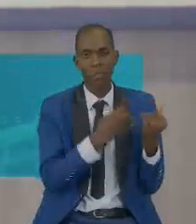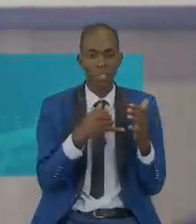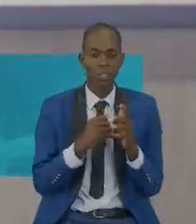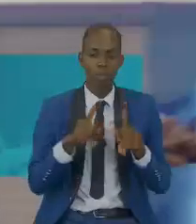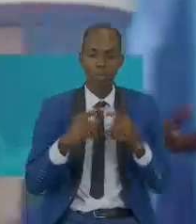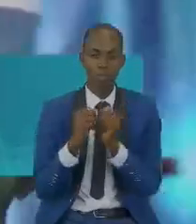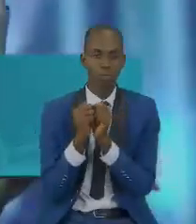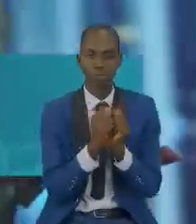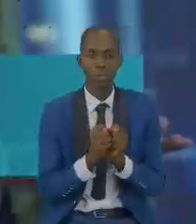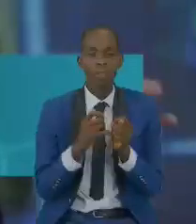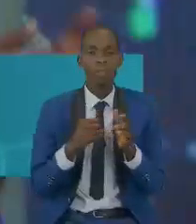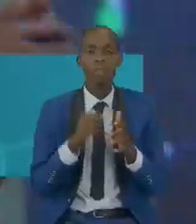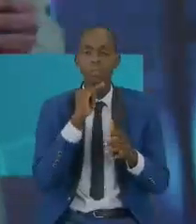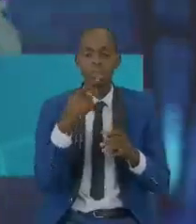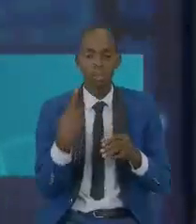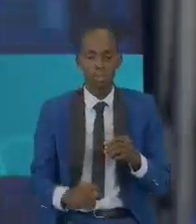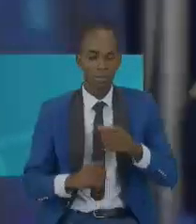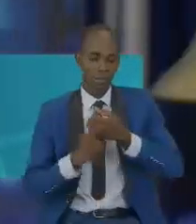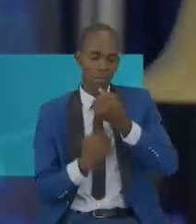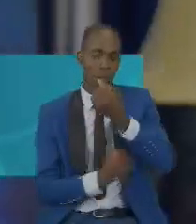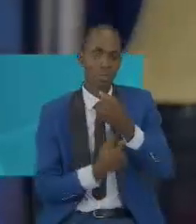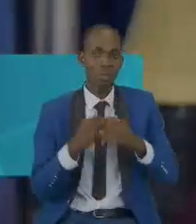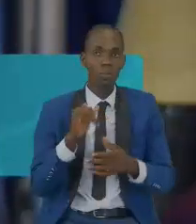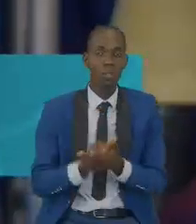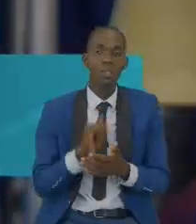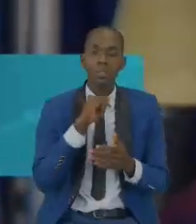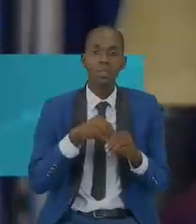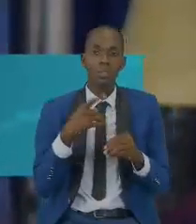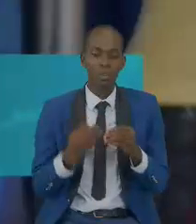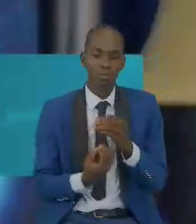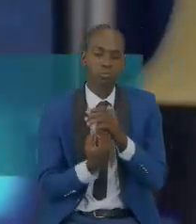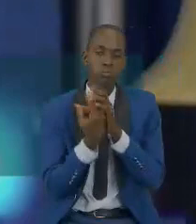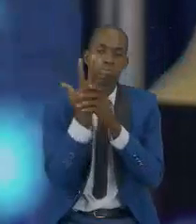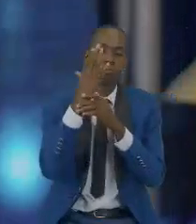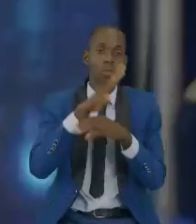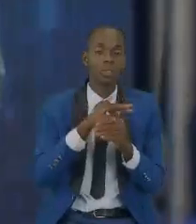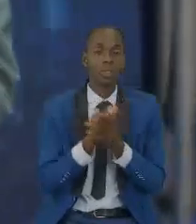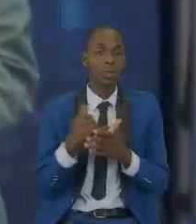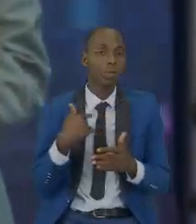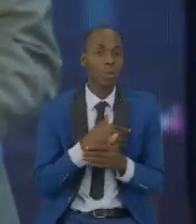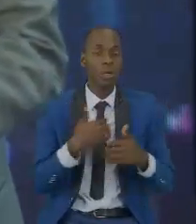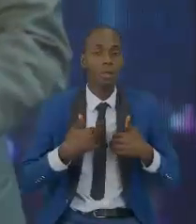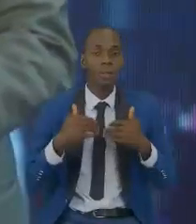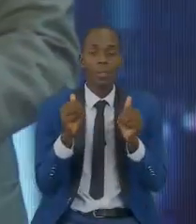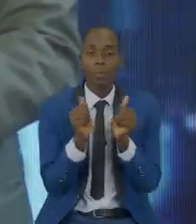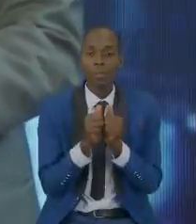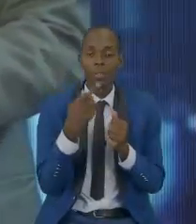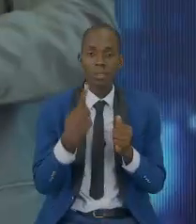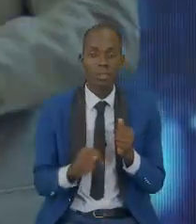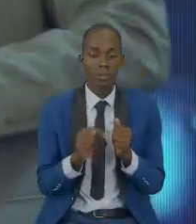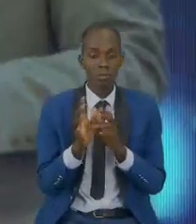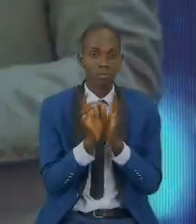that, is the fountain of that, is the fortress we have, that with scriptural faith in the